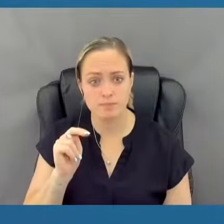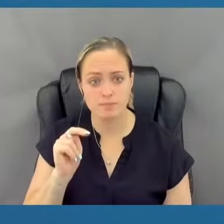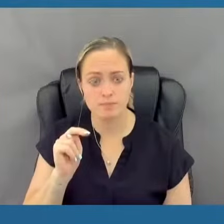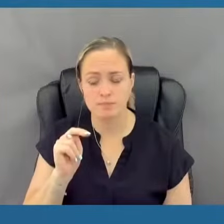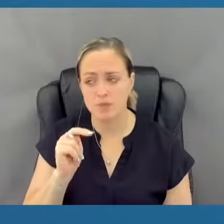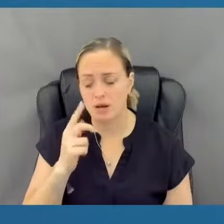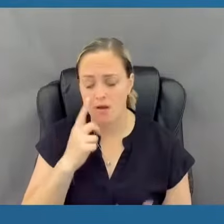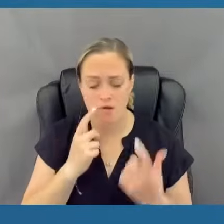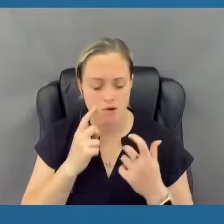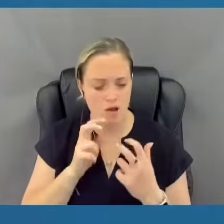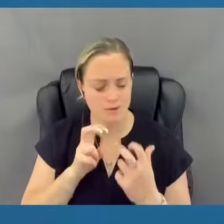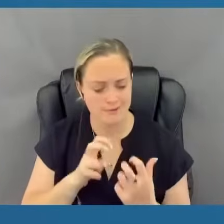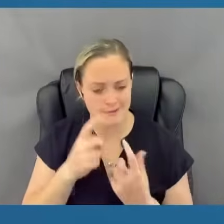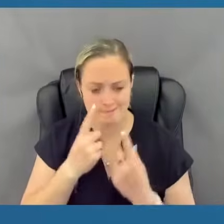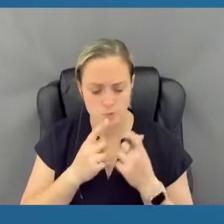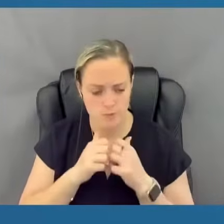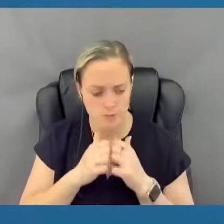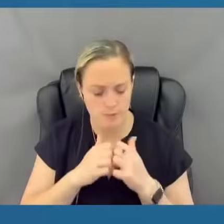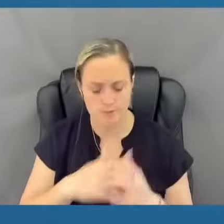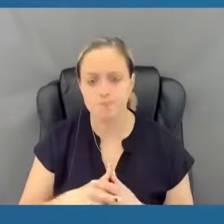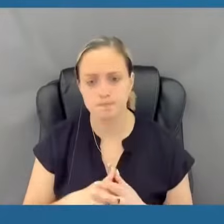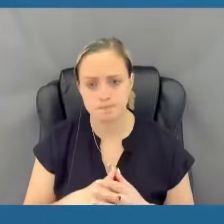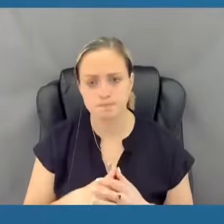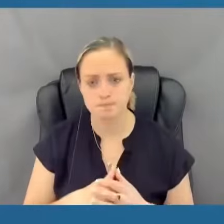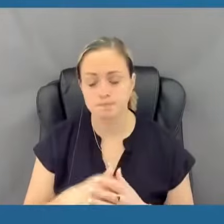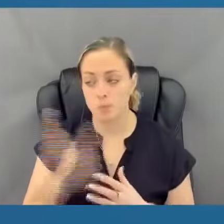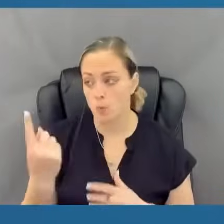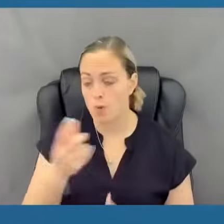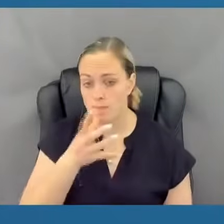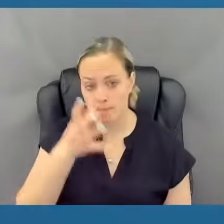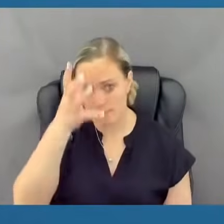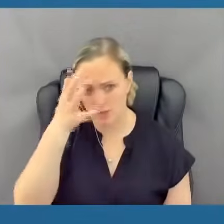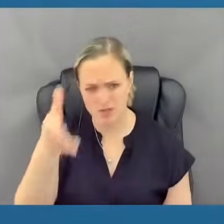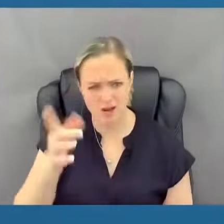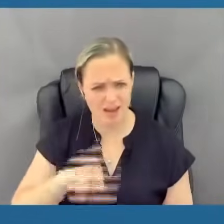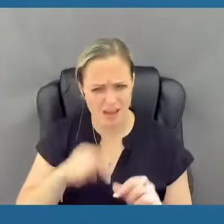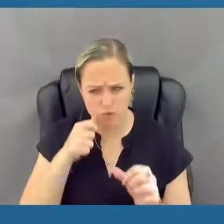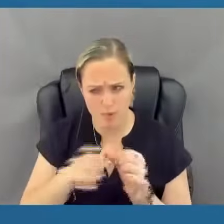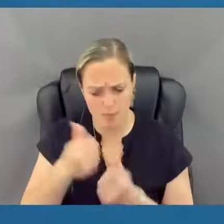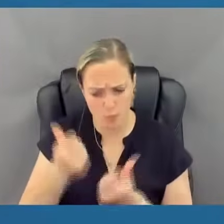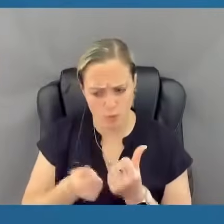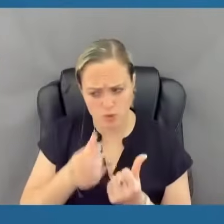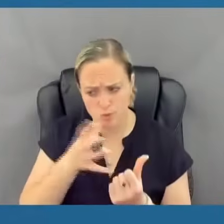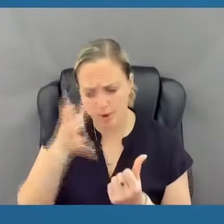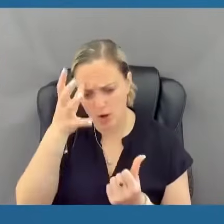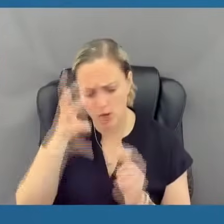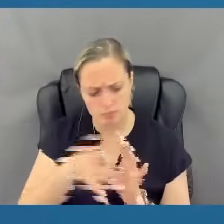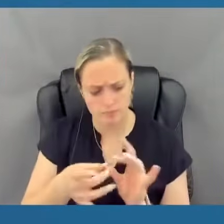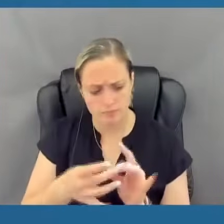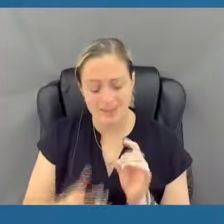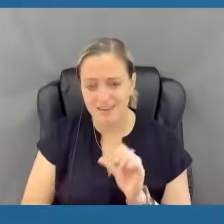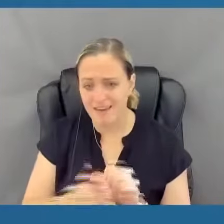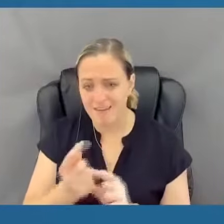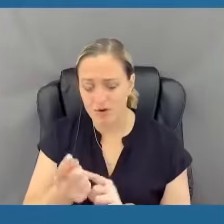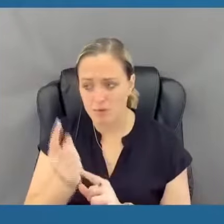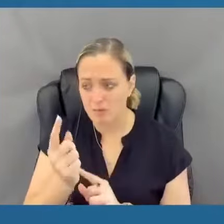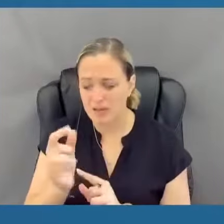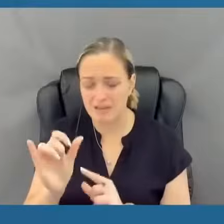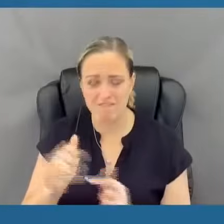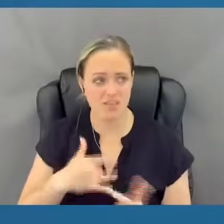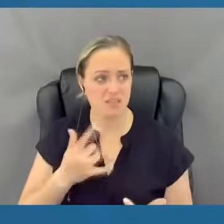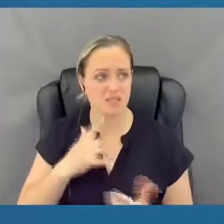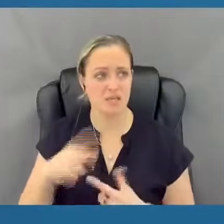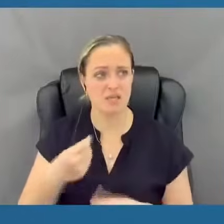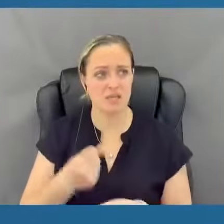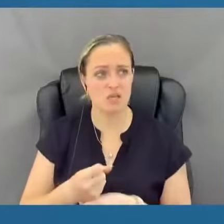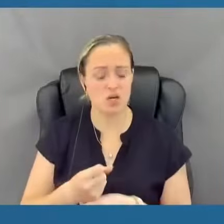with them. One of the parents there, I don't remember who, said every minute is like a year.